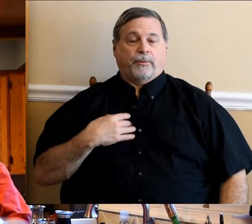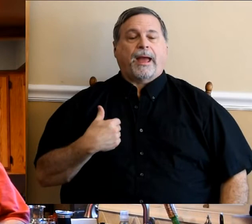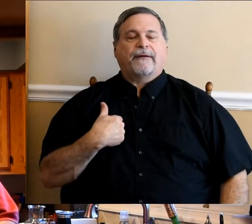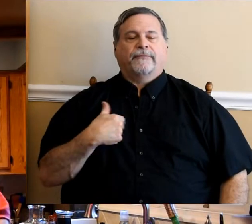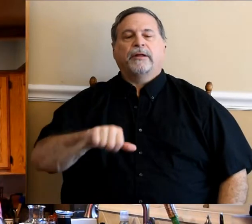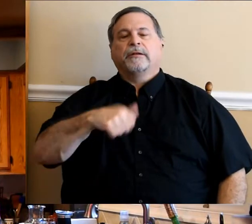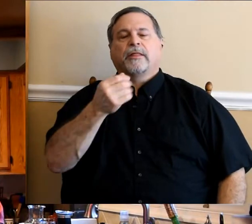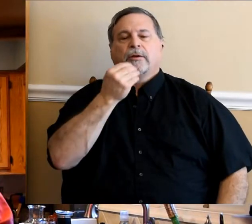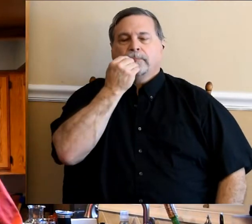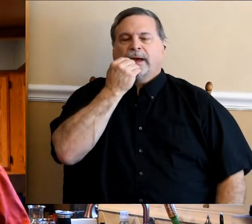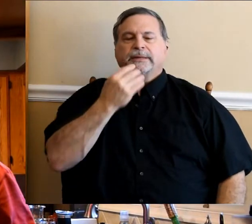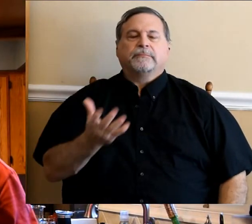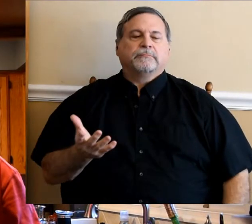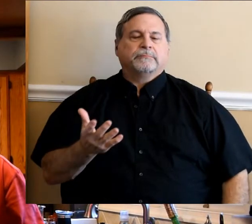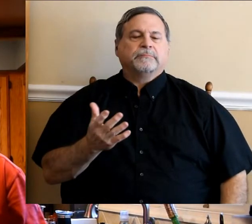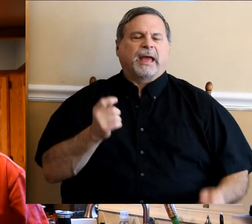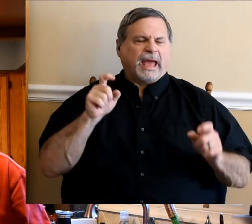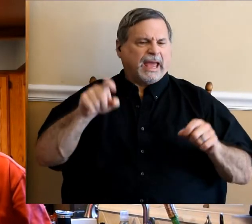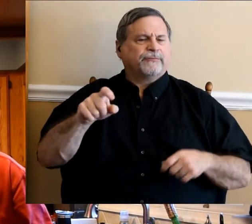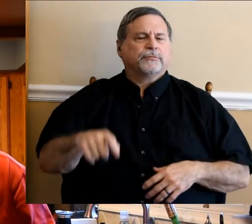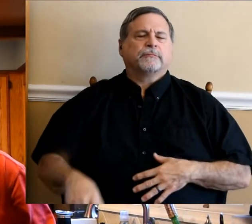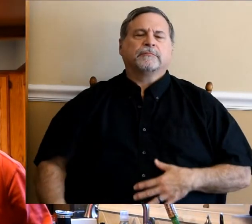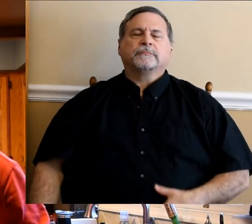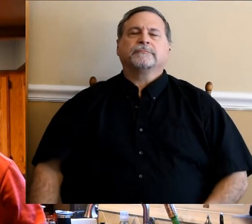I'm going to have another bite. Sorry, got to do it.